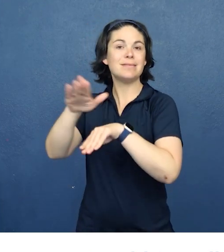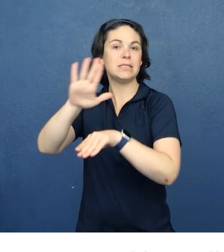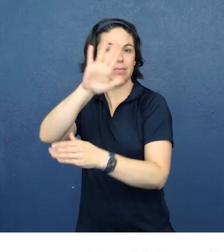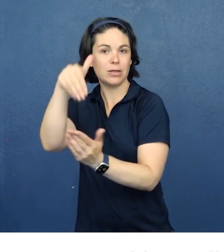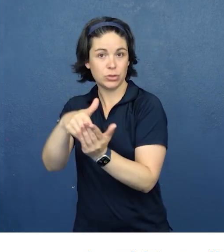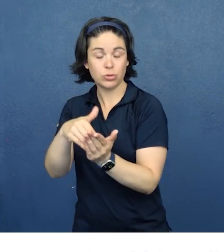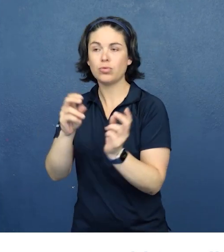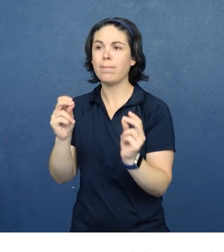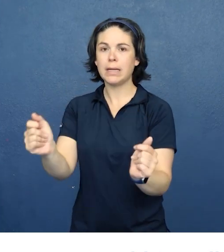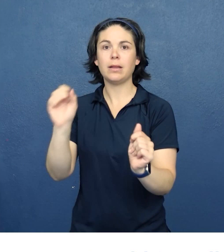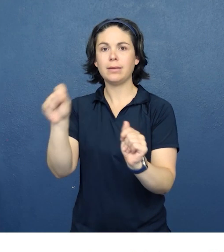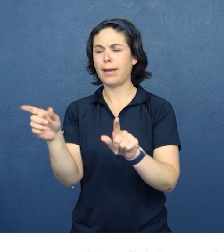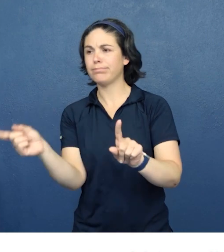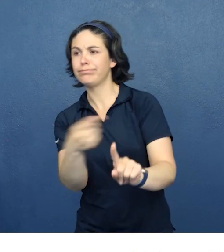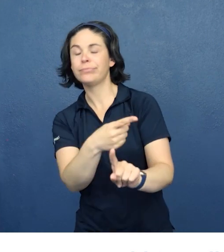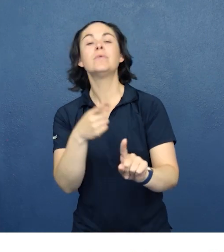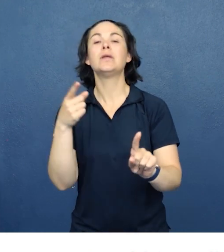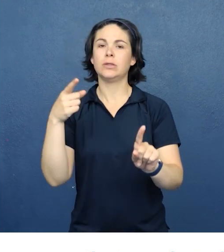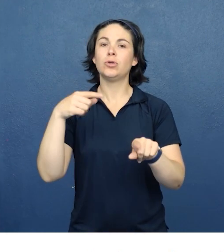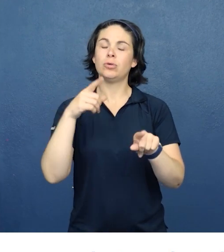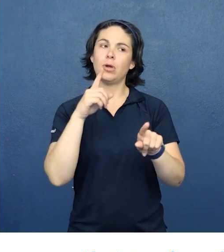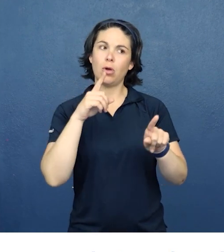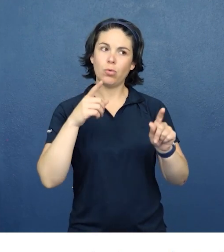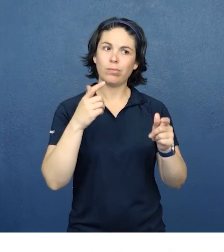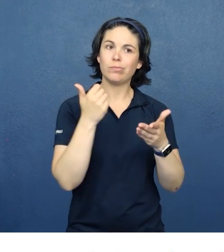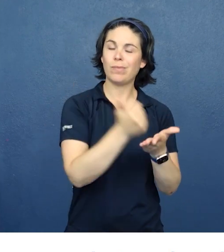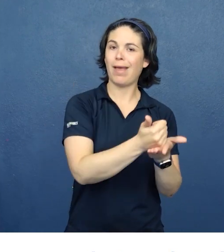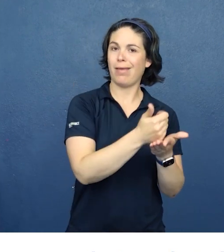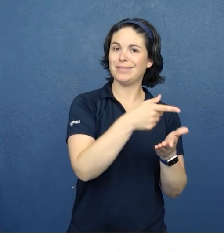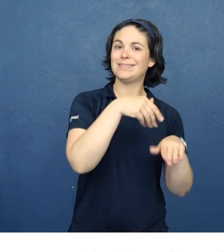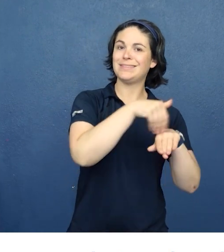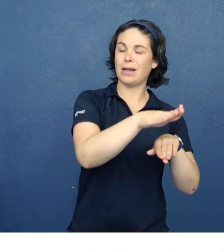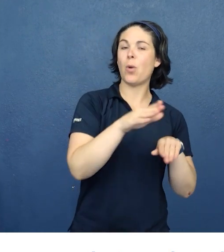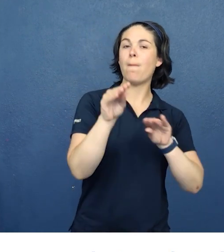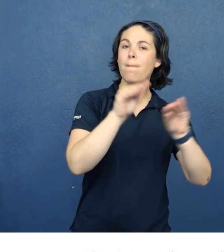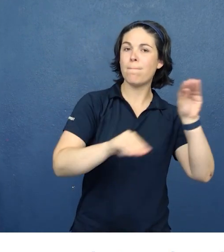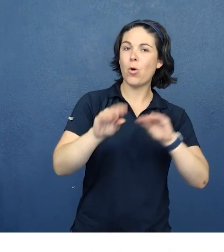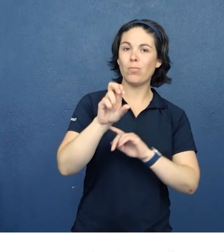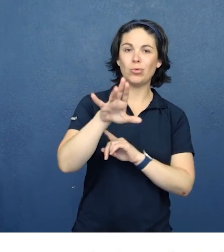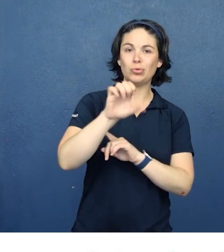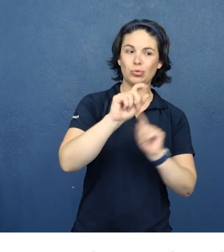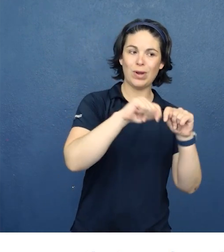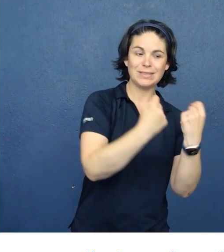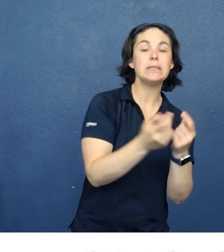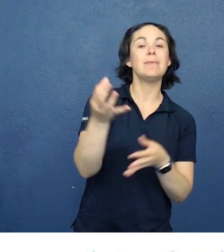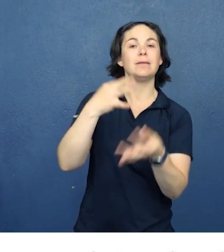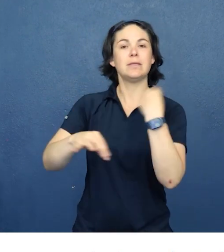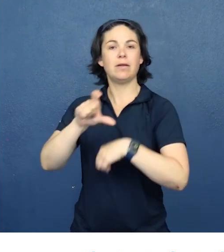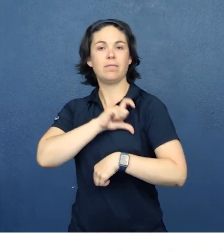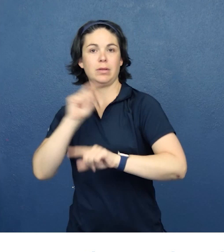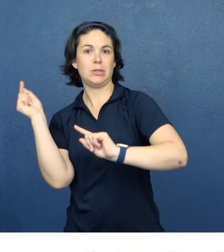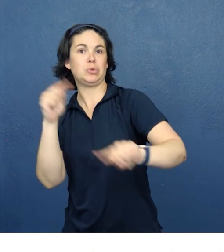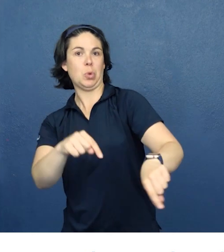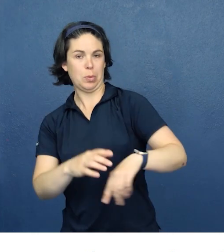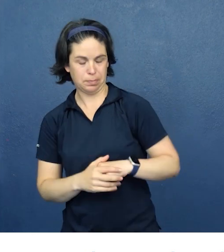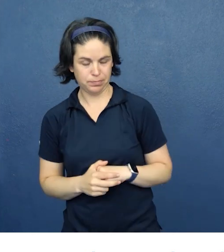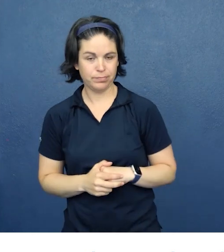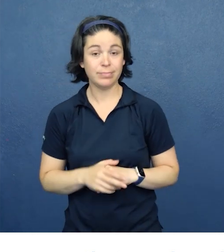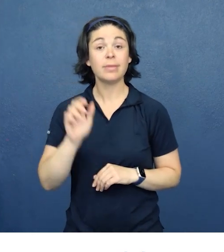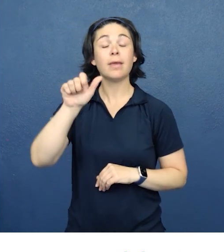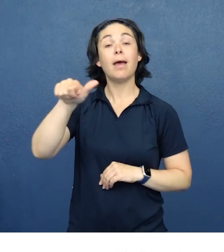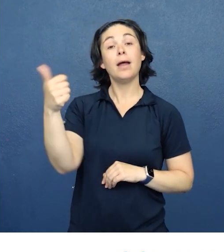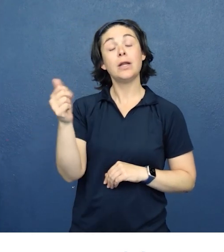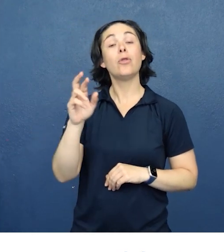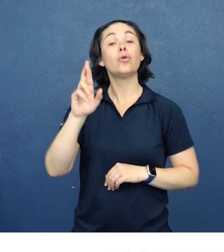with the immediate diversion of calls that can be addressed by the mobile crisis teams instead of by law enforcement.